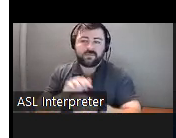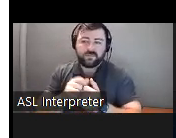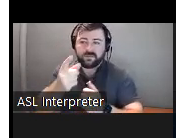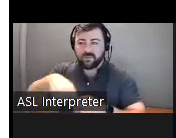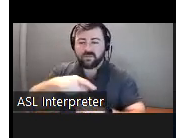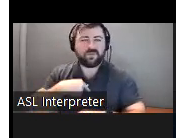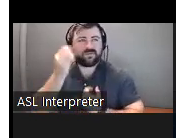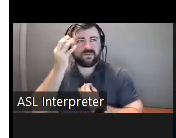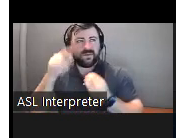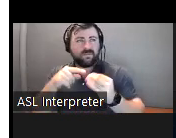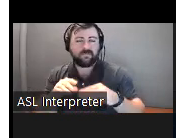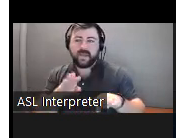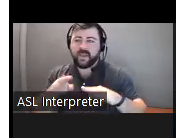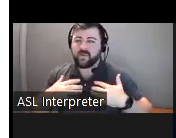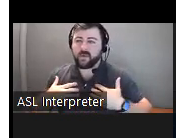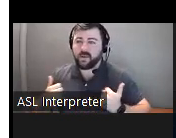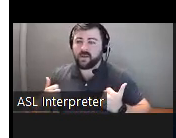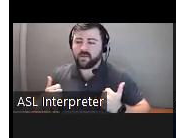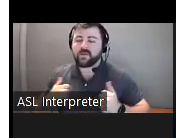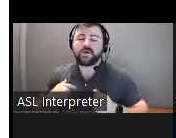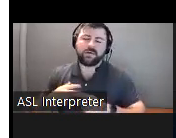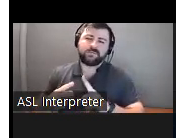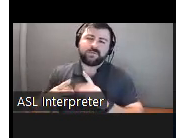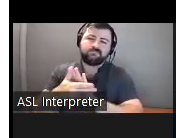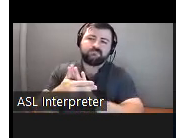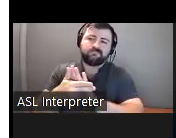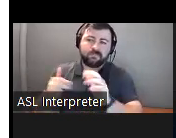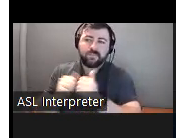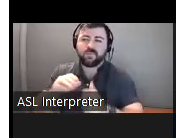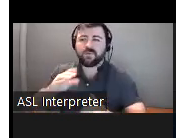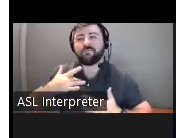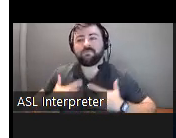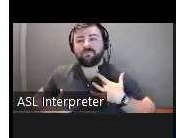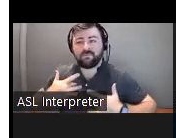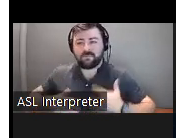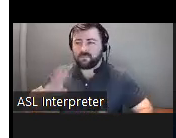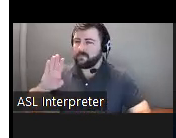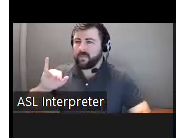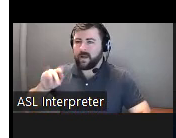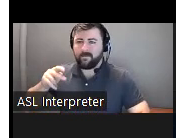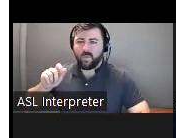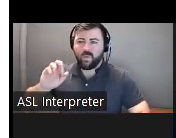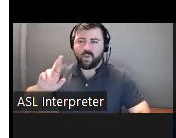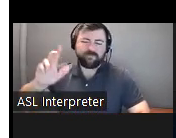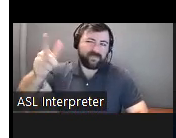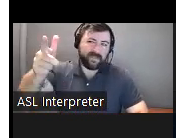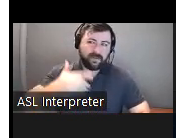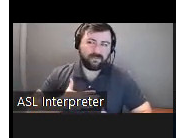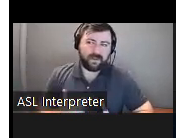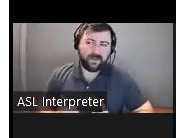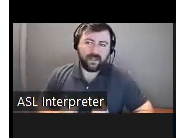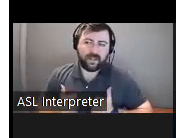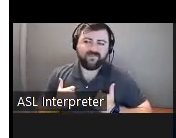health, having been diagnosed with bipolar very late